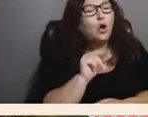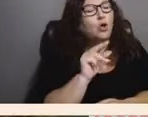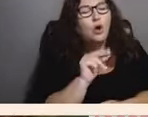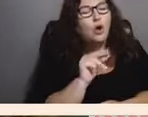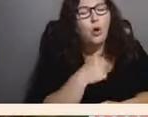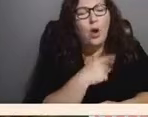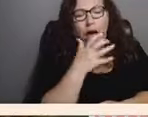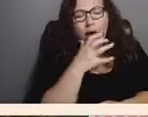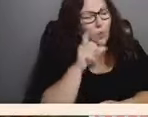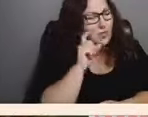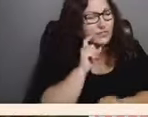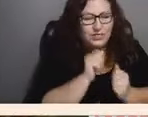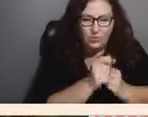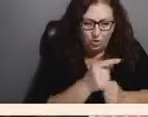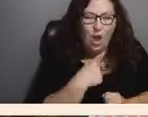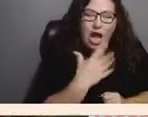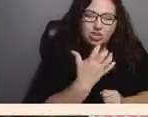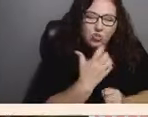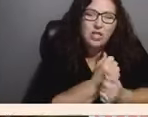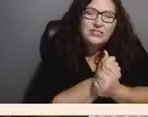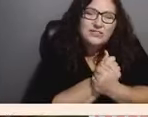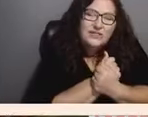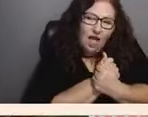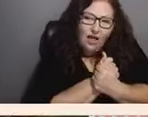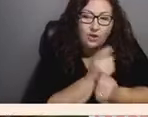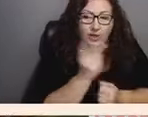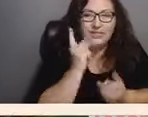just want to snuggle and see what she said.